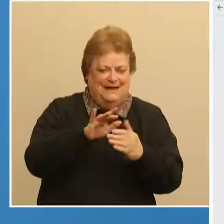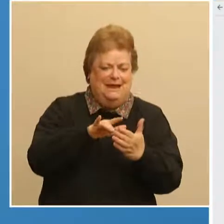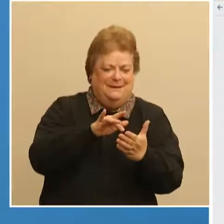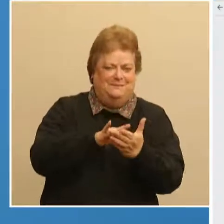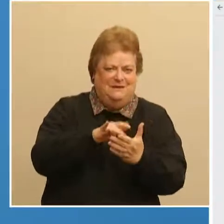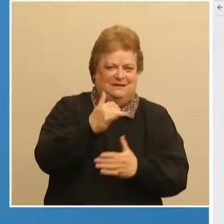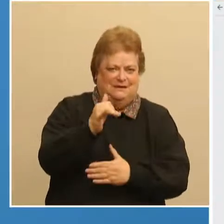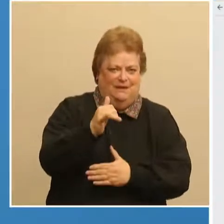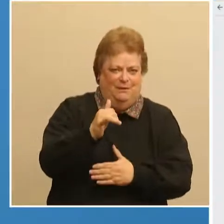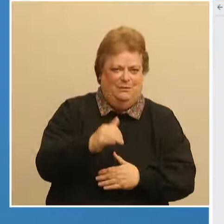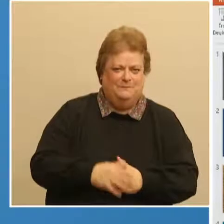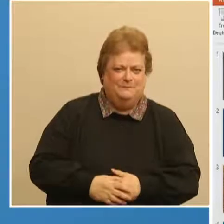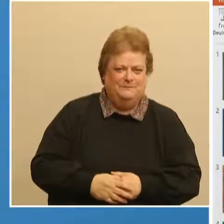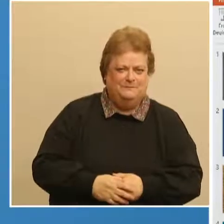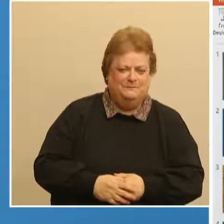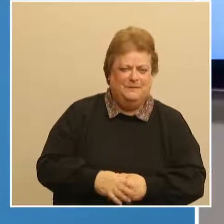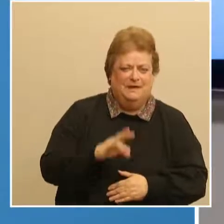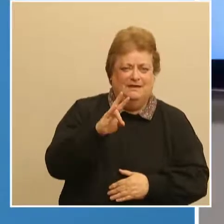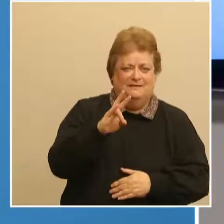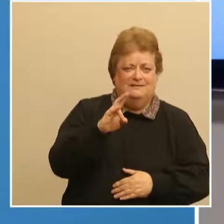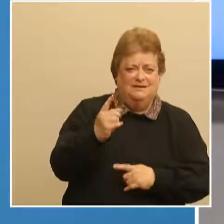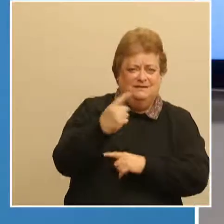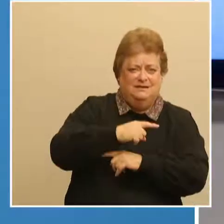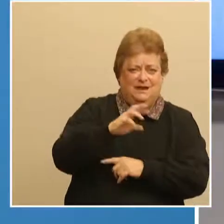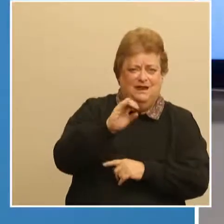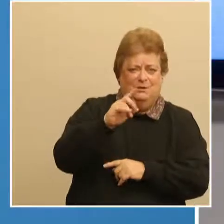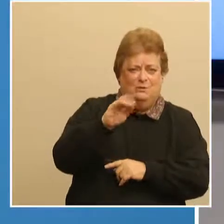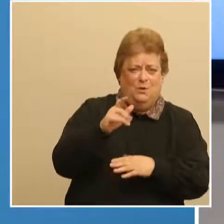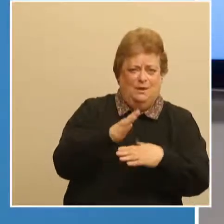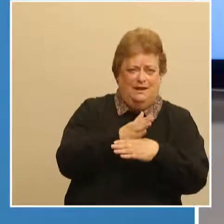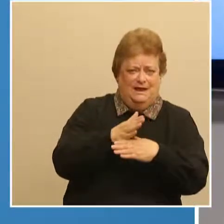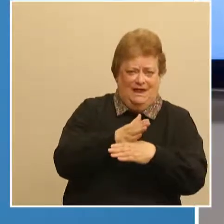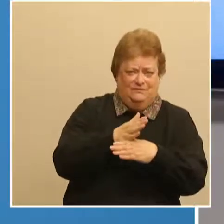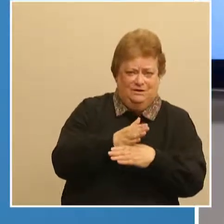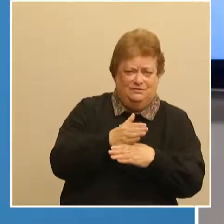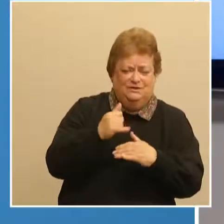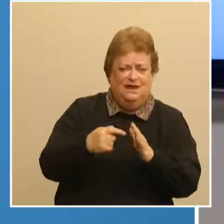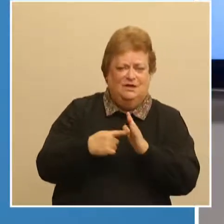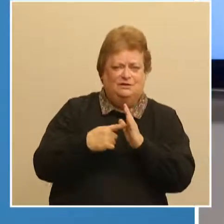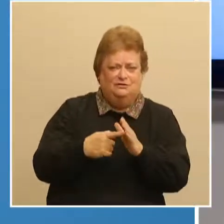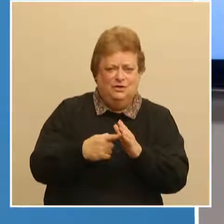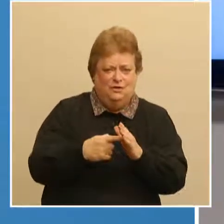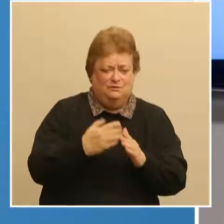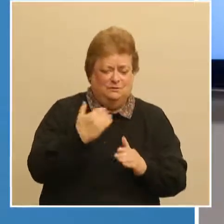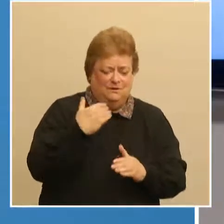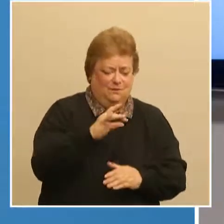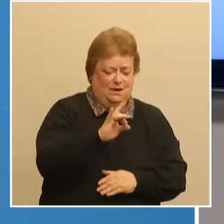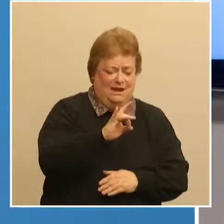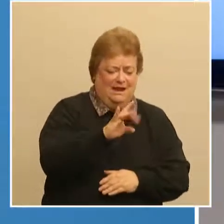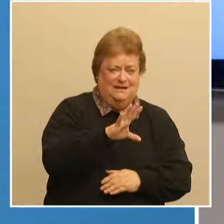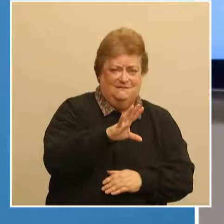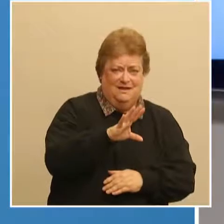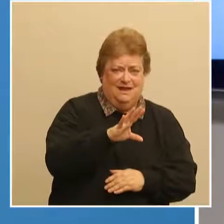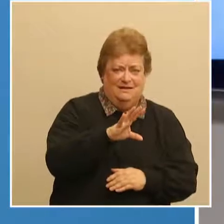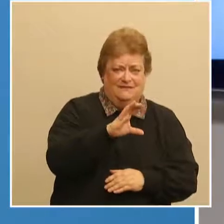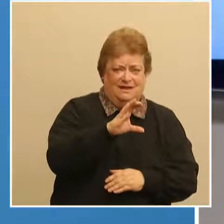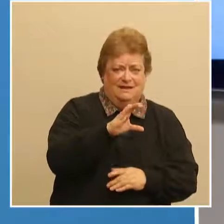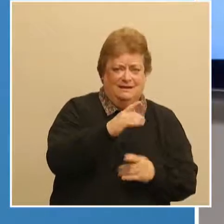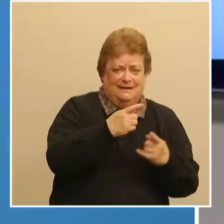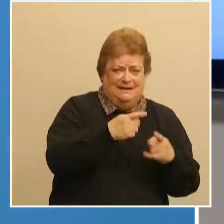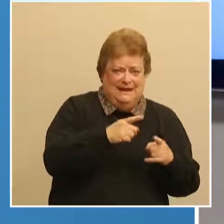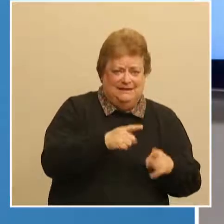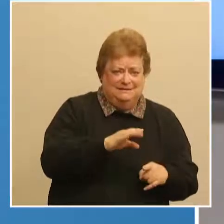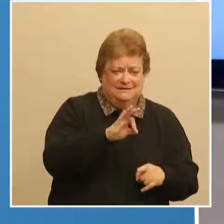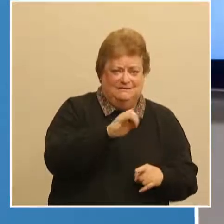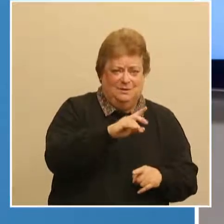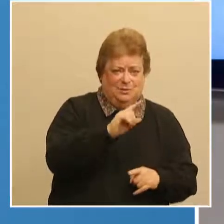mid-yellow. The 7-day rolling average of new cases shows the decline from 85 cases on February